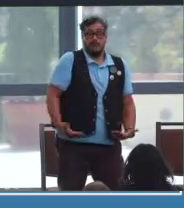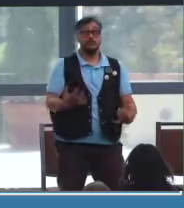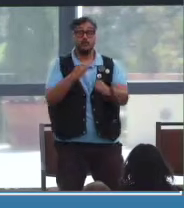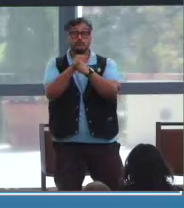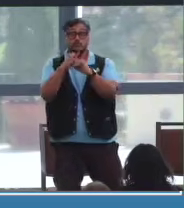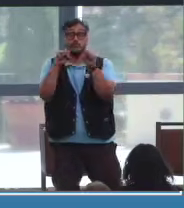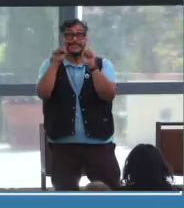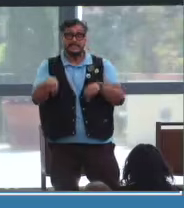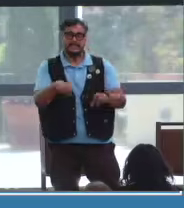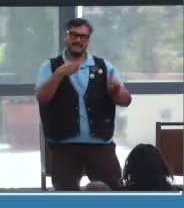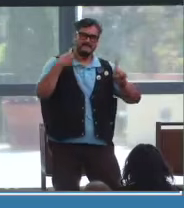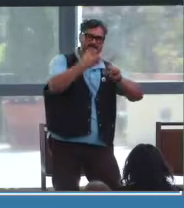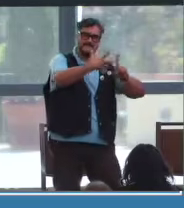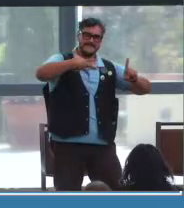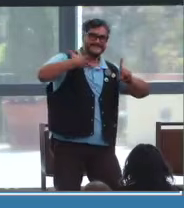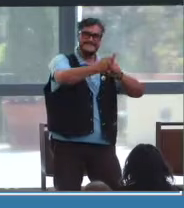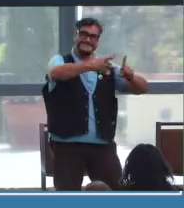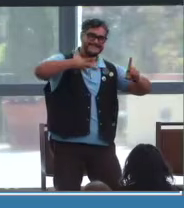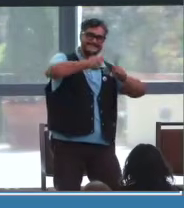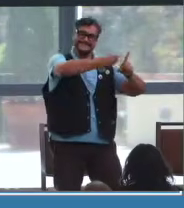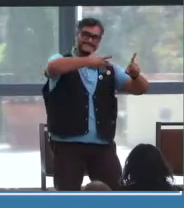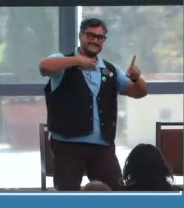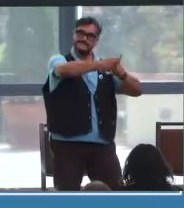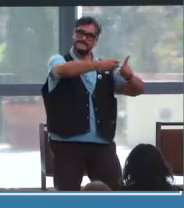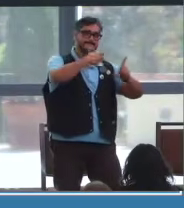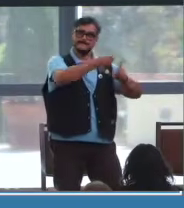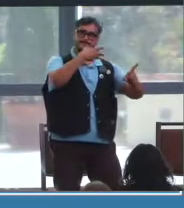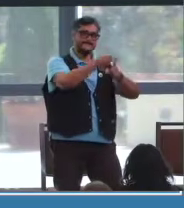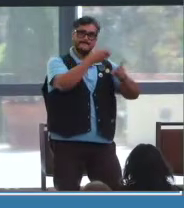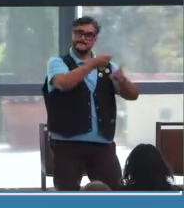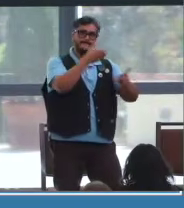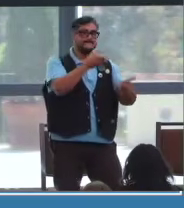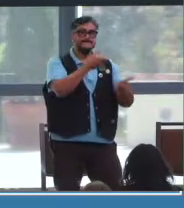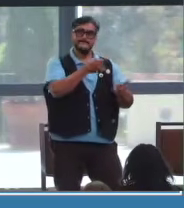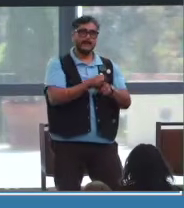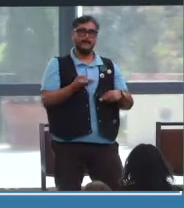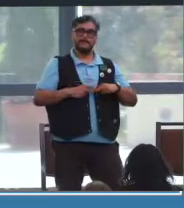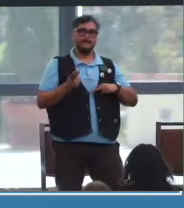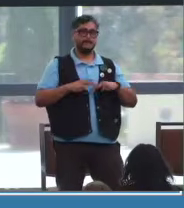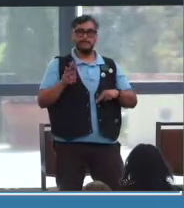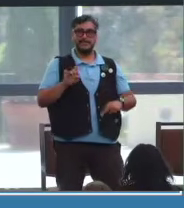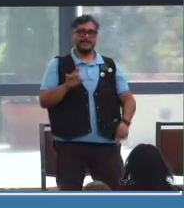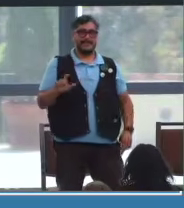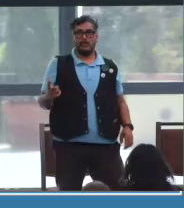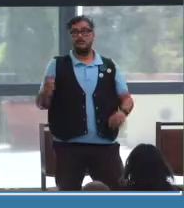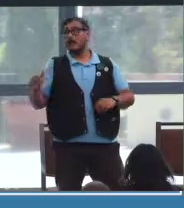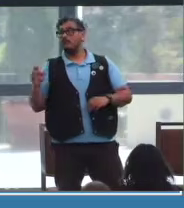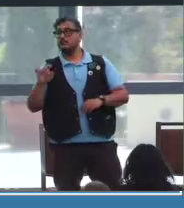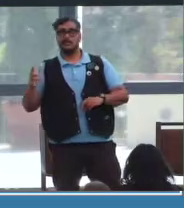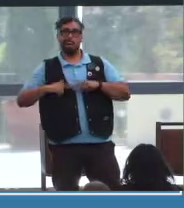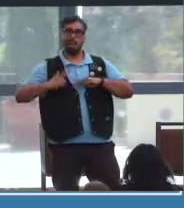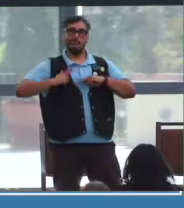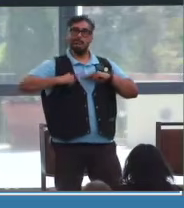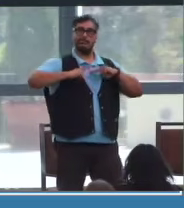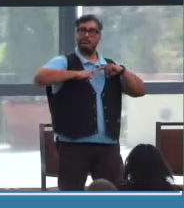stays constantly active, and it's ramping up the B cells and other cells in the immune system, including